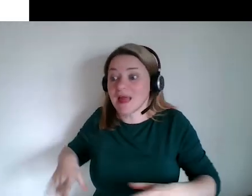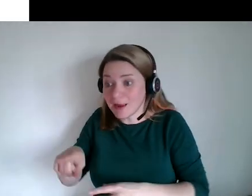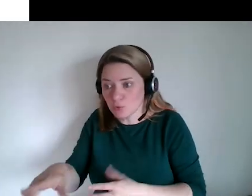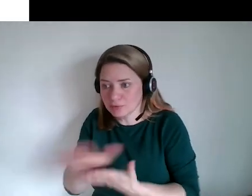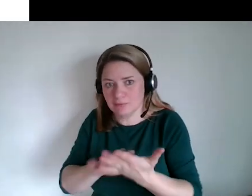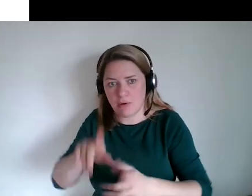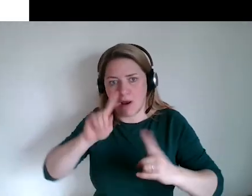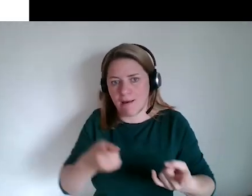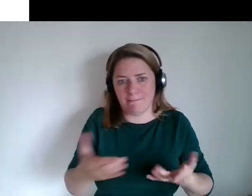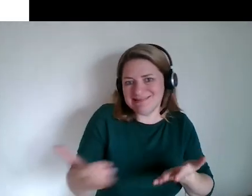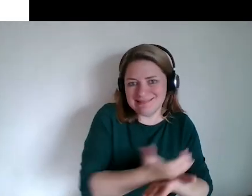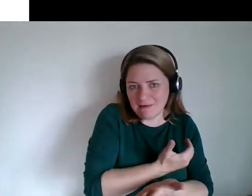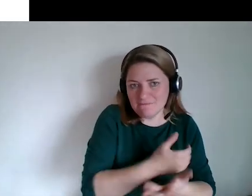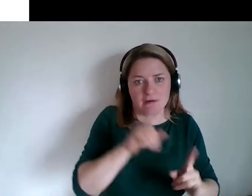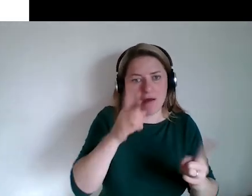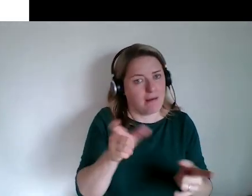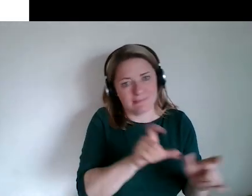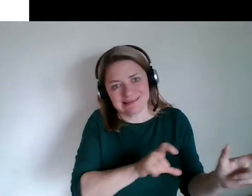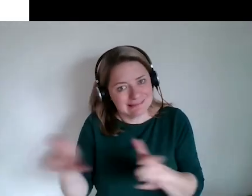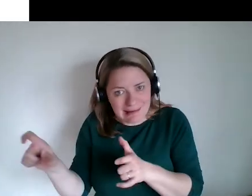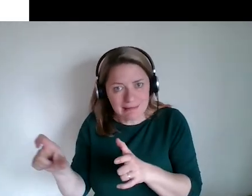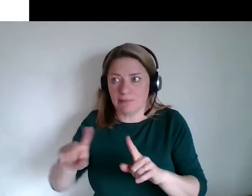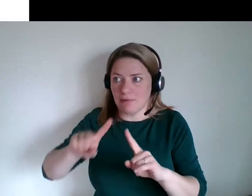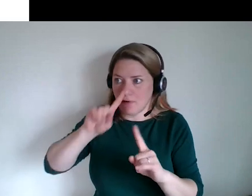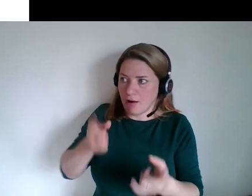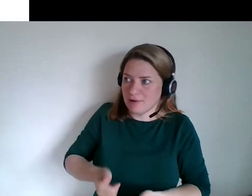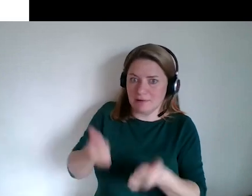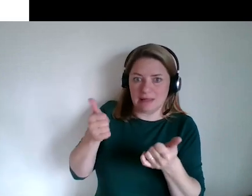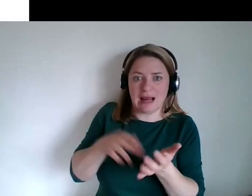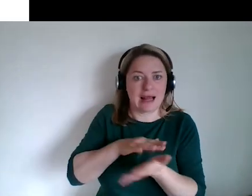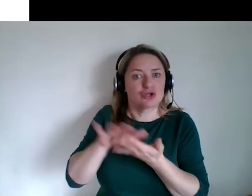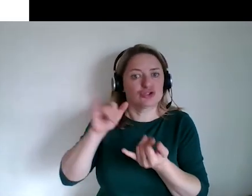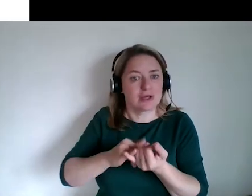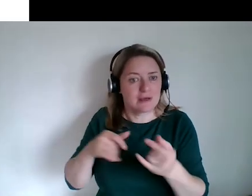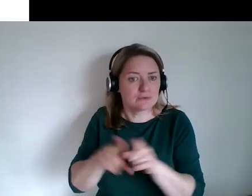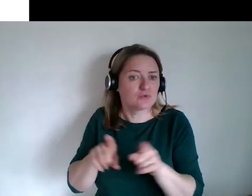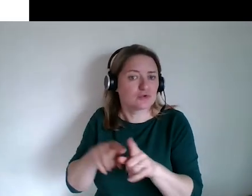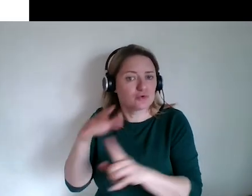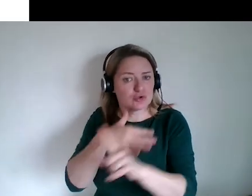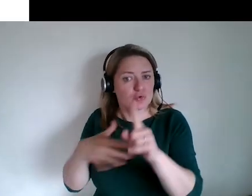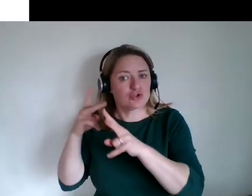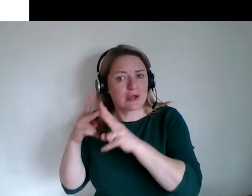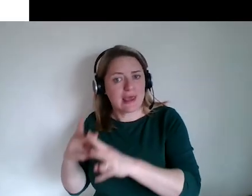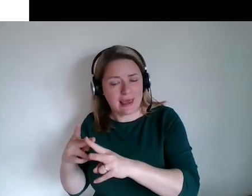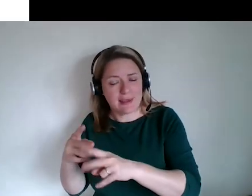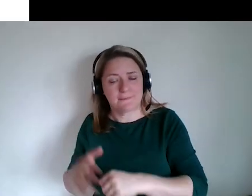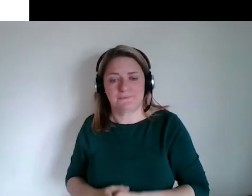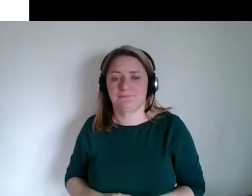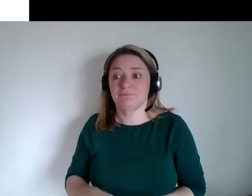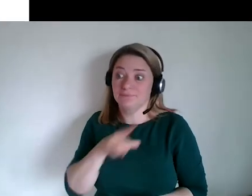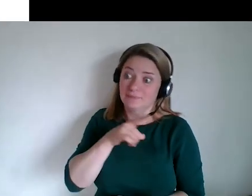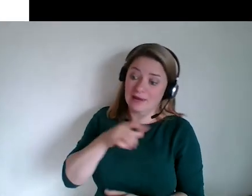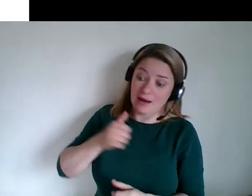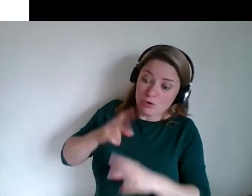safe, sustainable, and effective NHS and social care. Because our research outputs